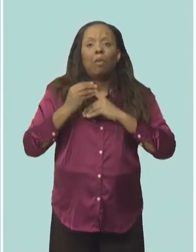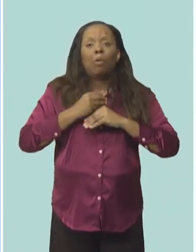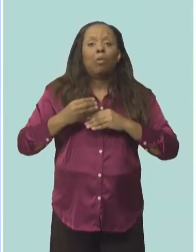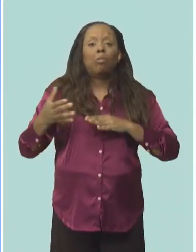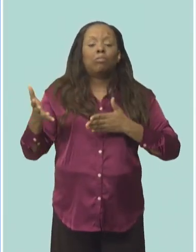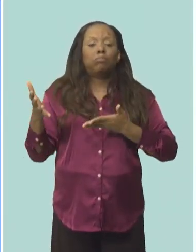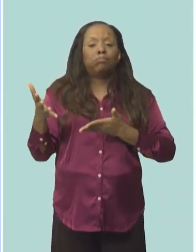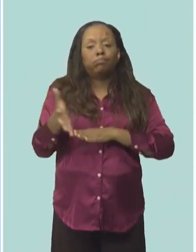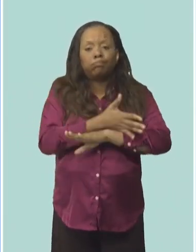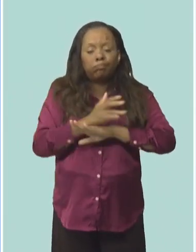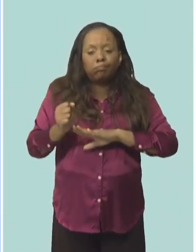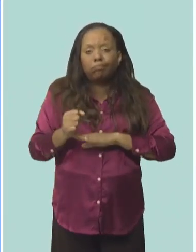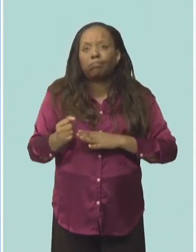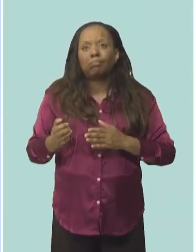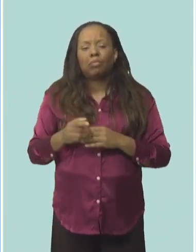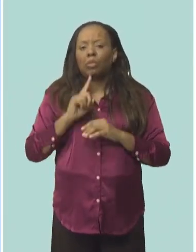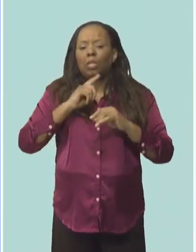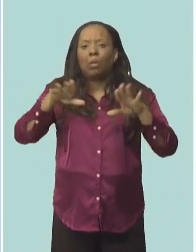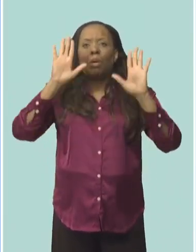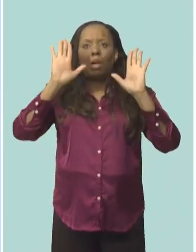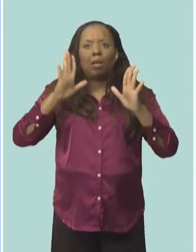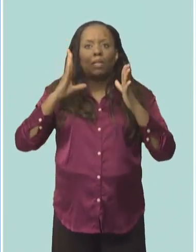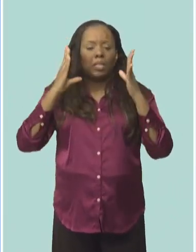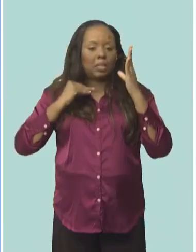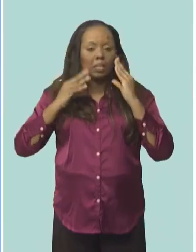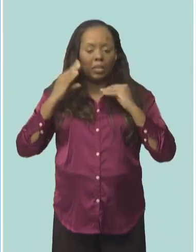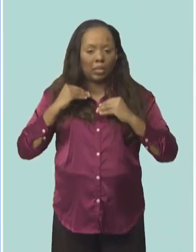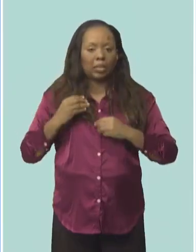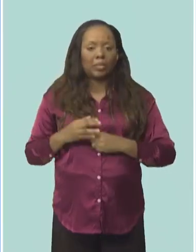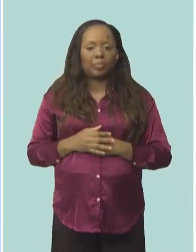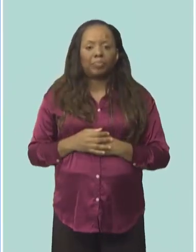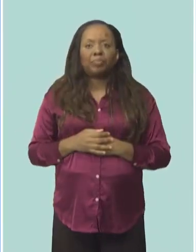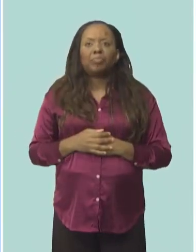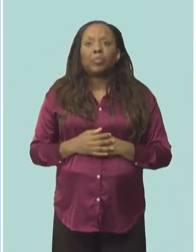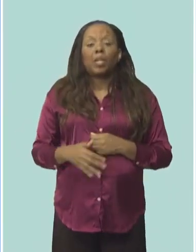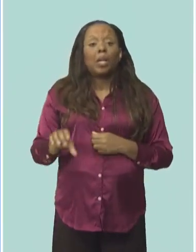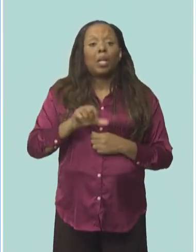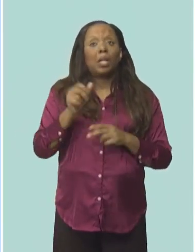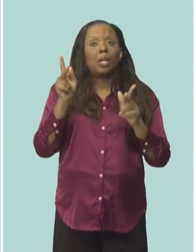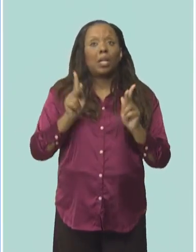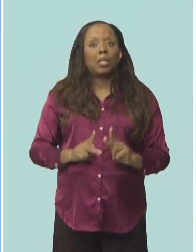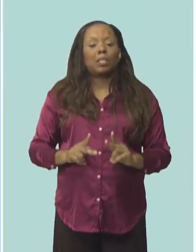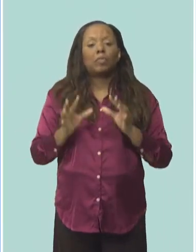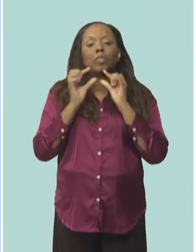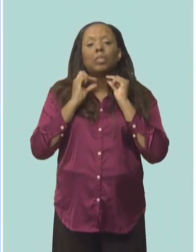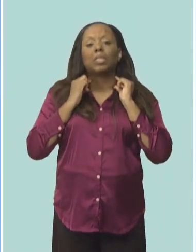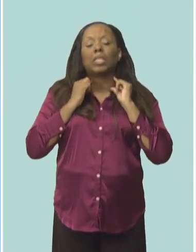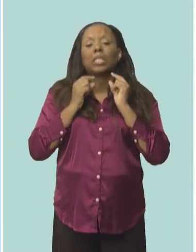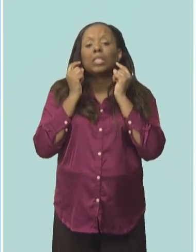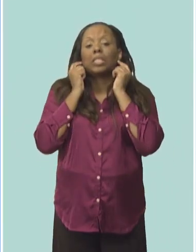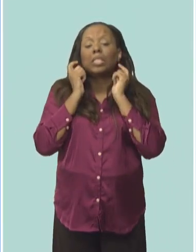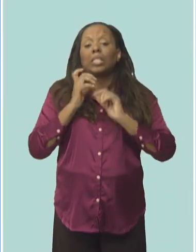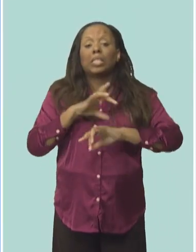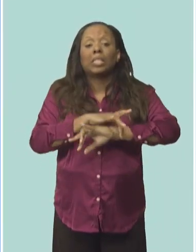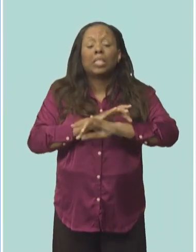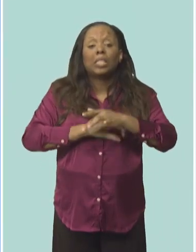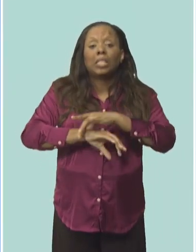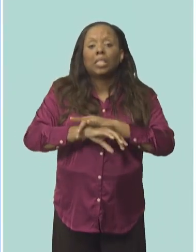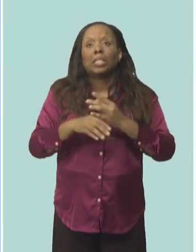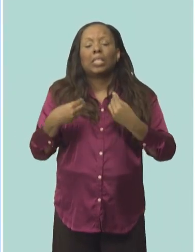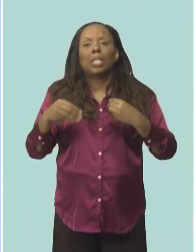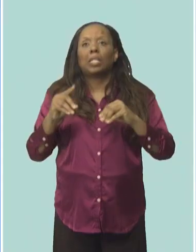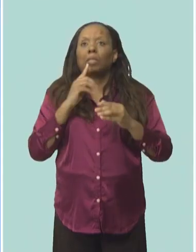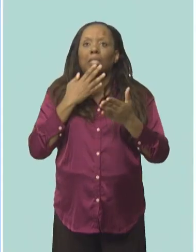tremendous experience being here. Melissa Pretty of Aviola Accessories says sales have been good and she has also gained